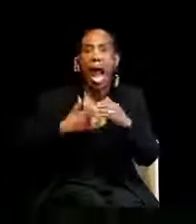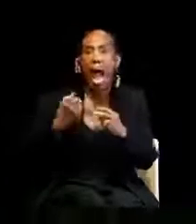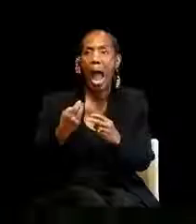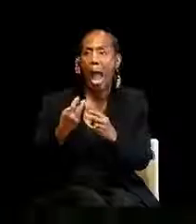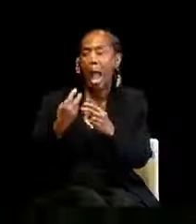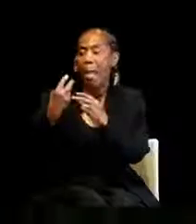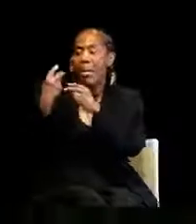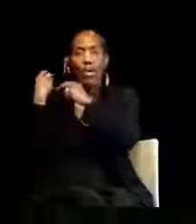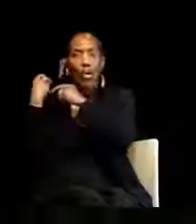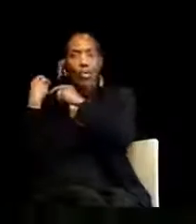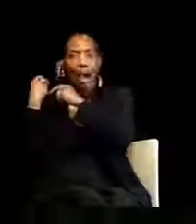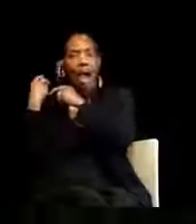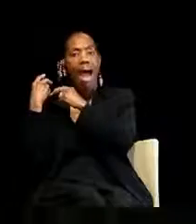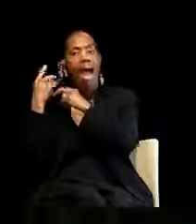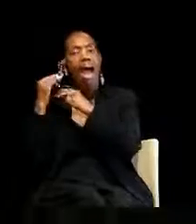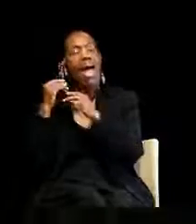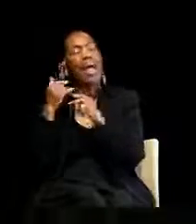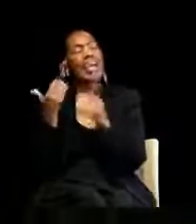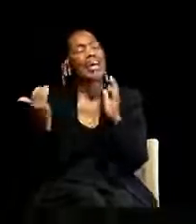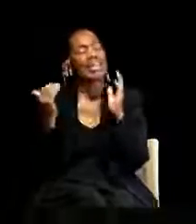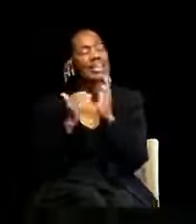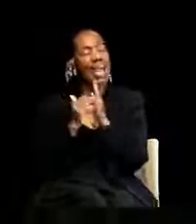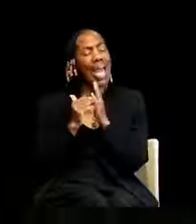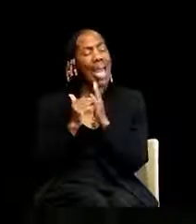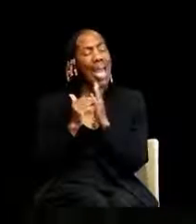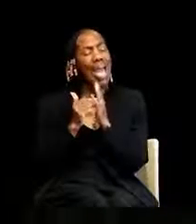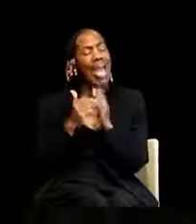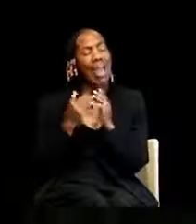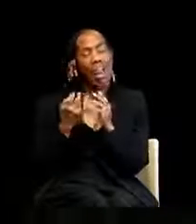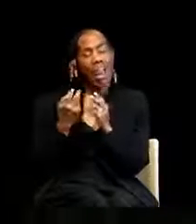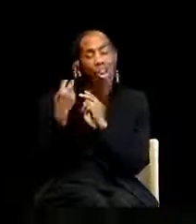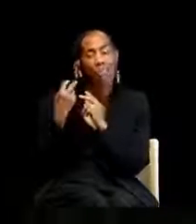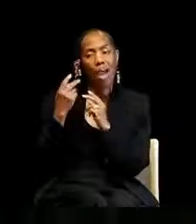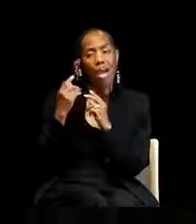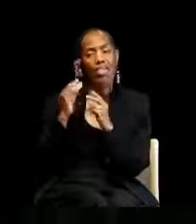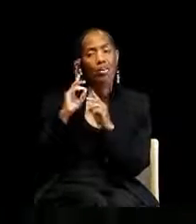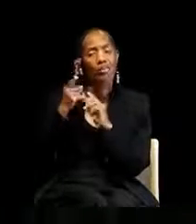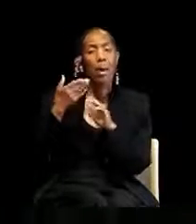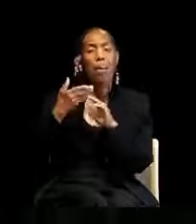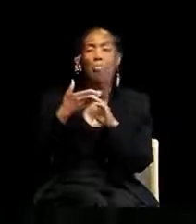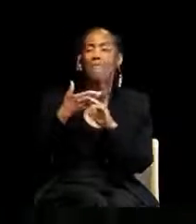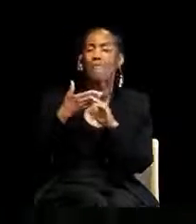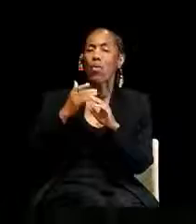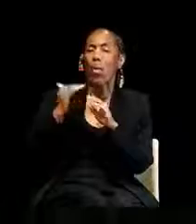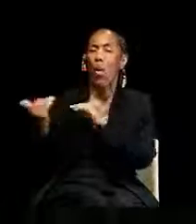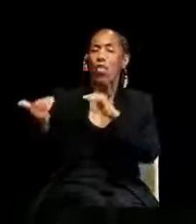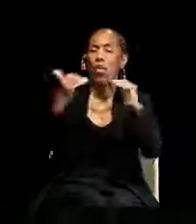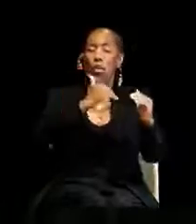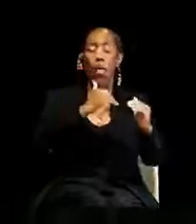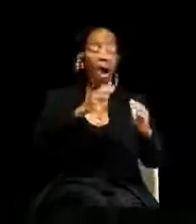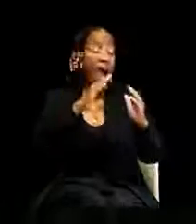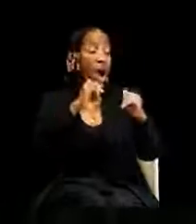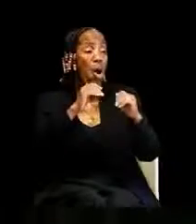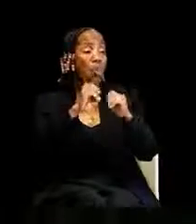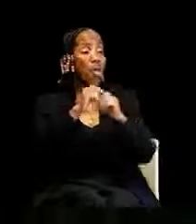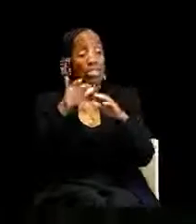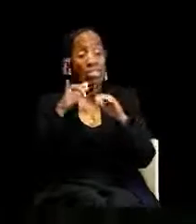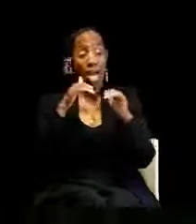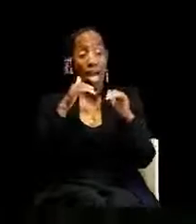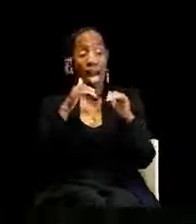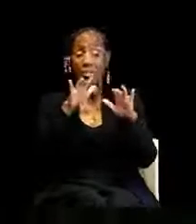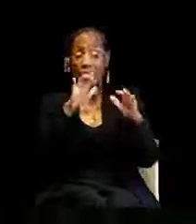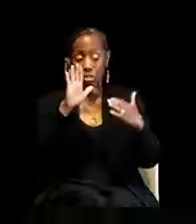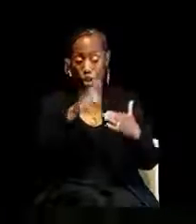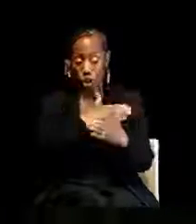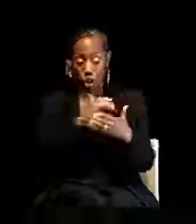to that time and being able to relive those moments before the war happened. And so I hope with the playlist that one, people